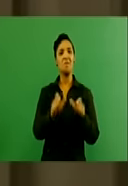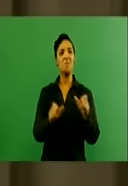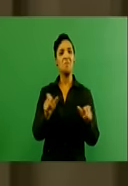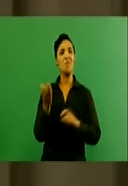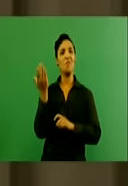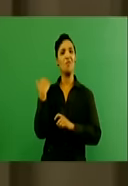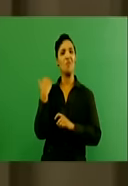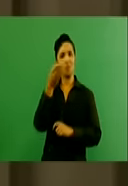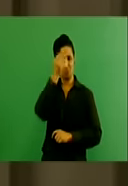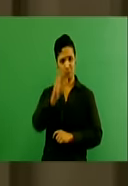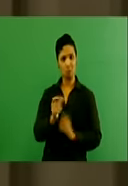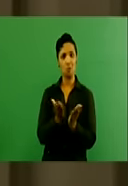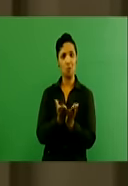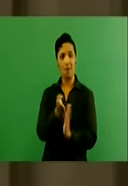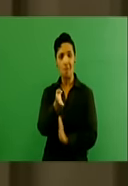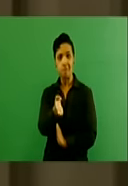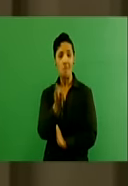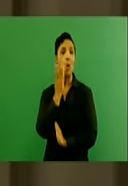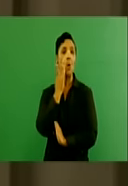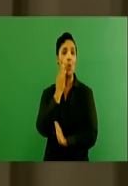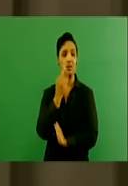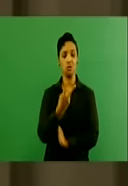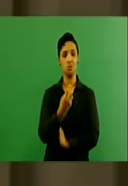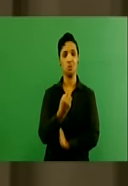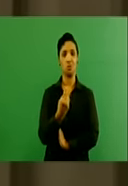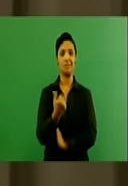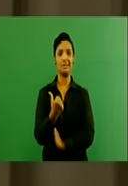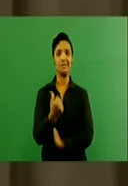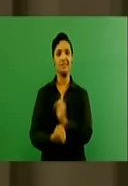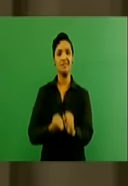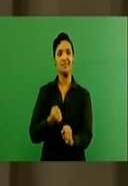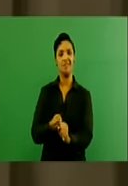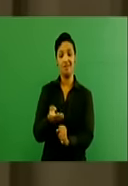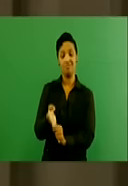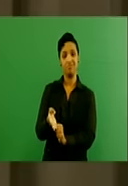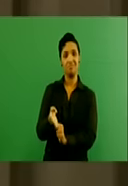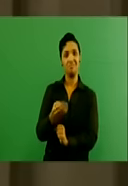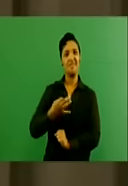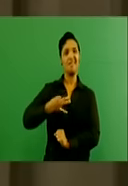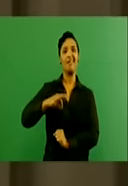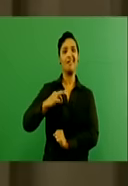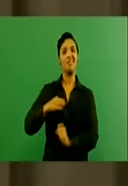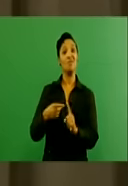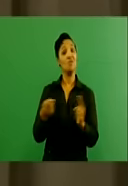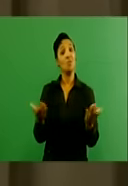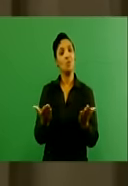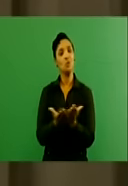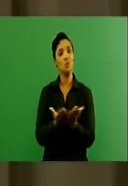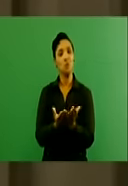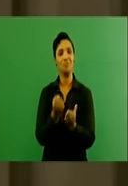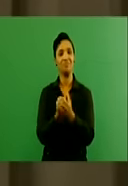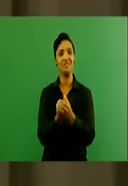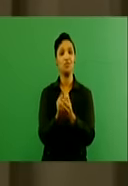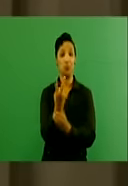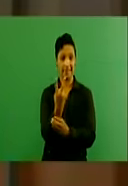Schools Challenge for 2016. They are the girls from Springs Girls